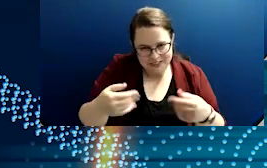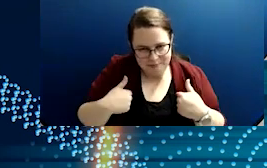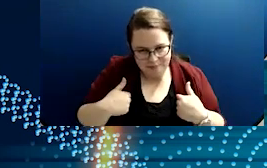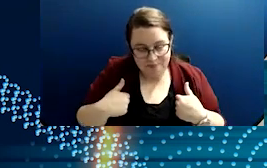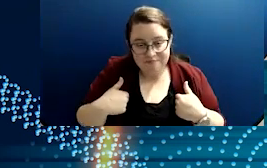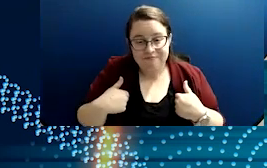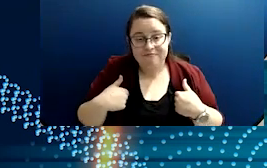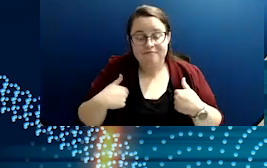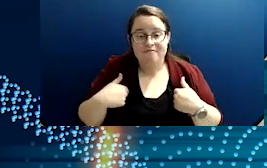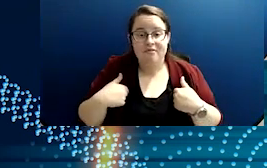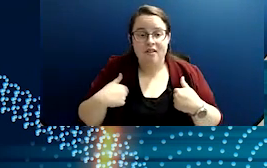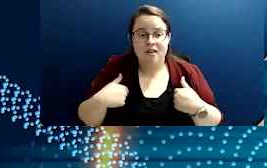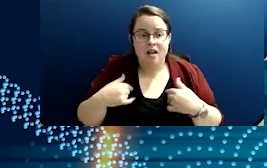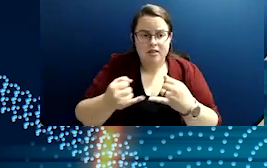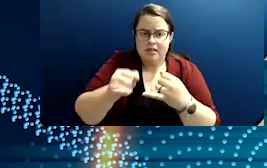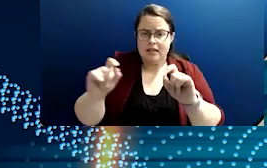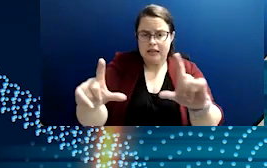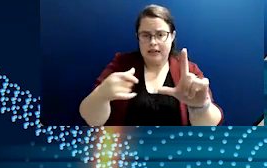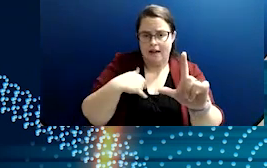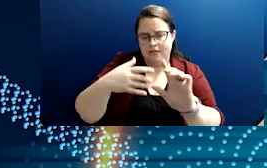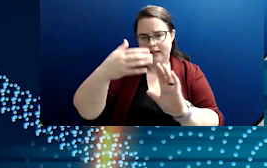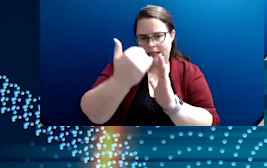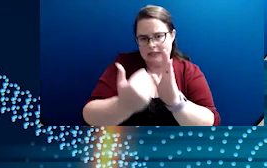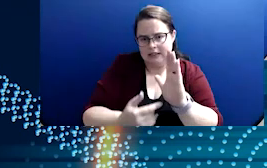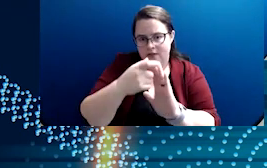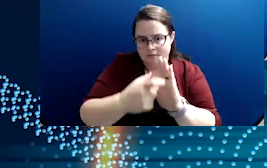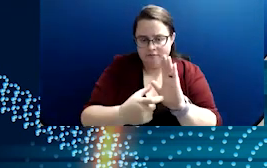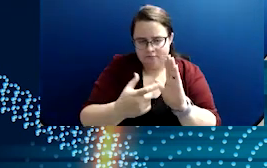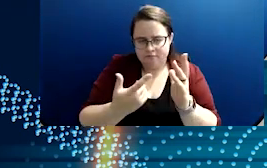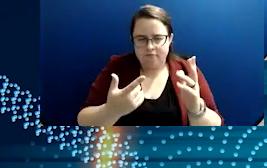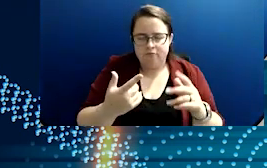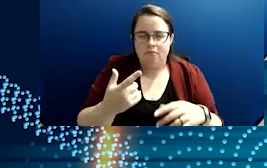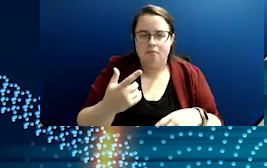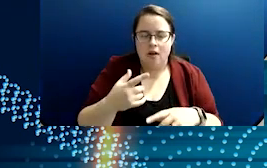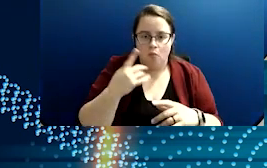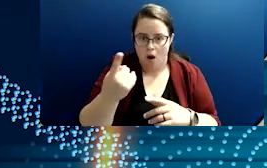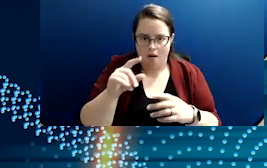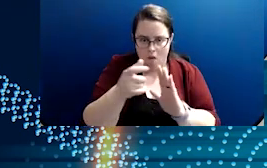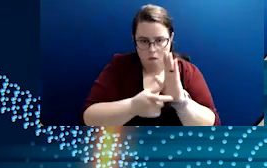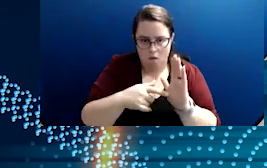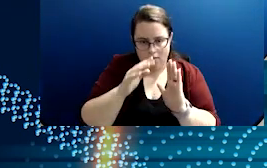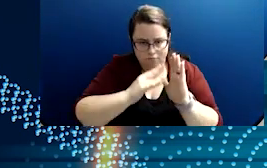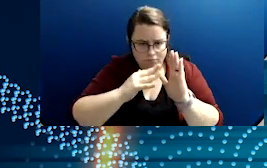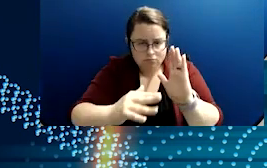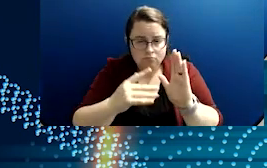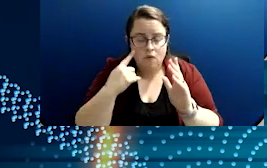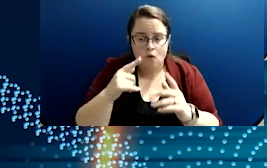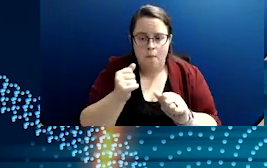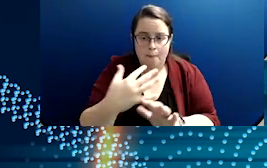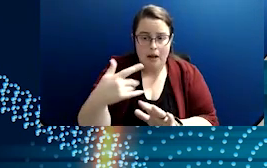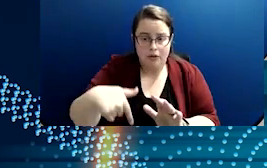a list of some articles. A lot of the articles I used to study on this and prepare the